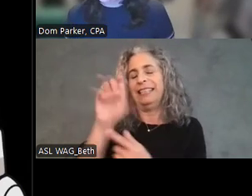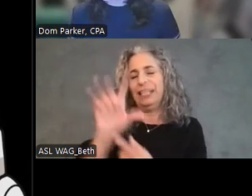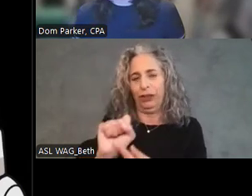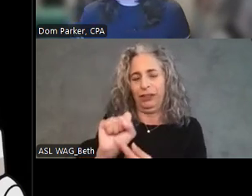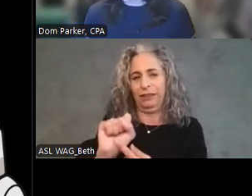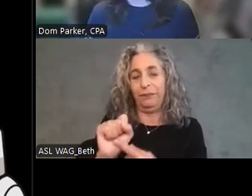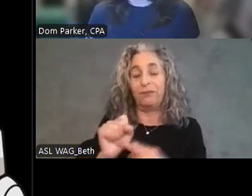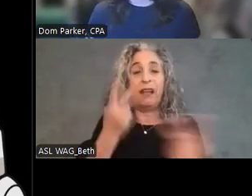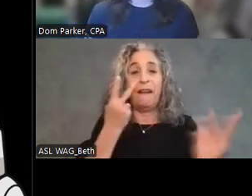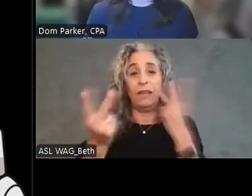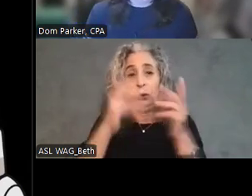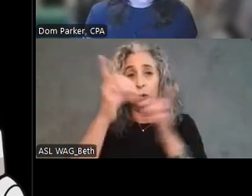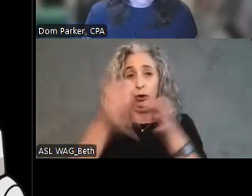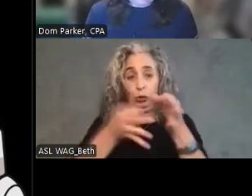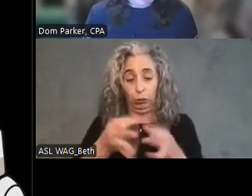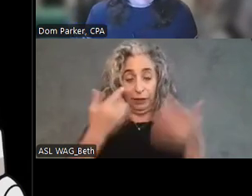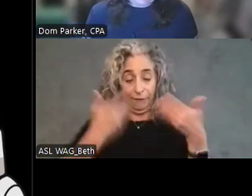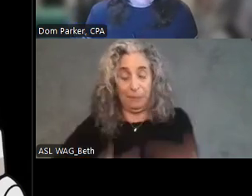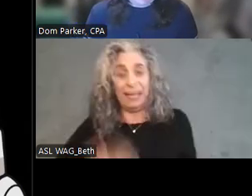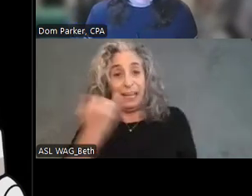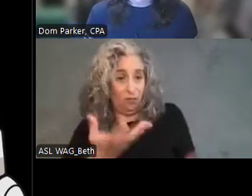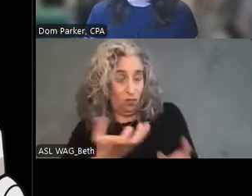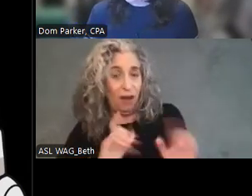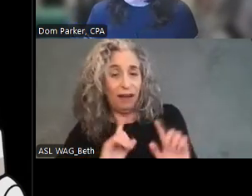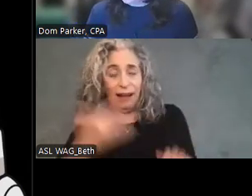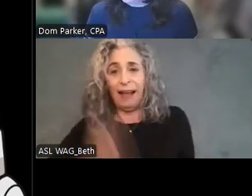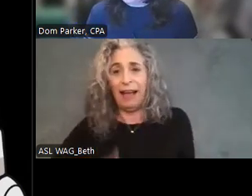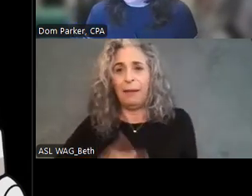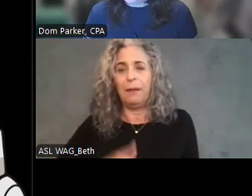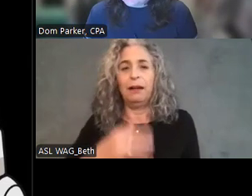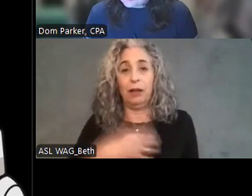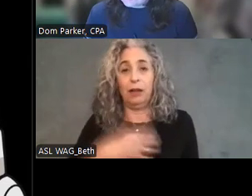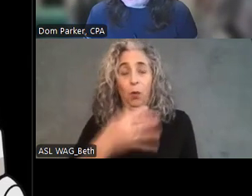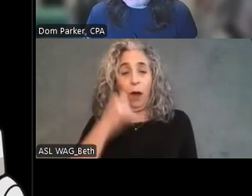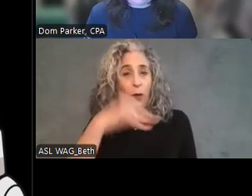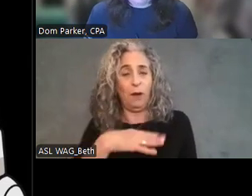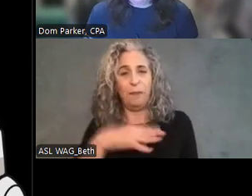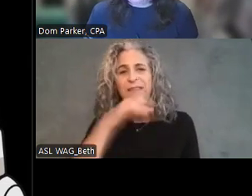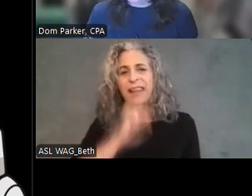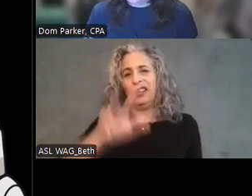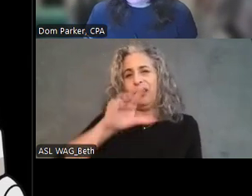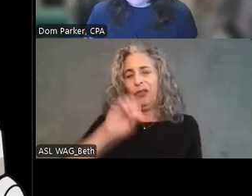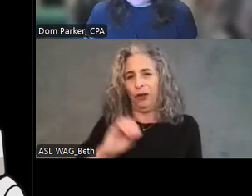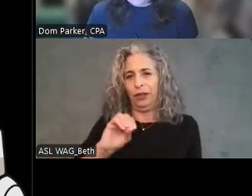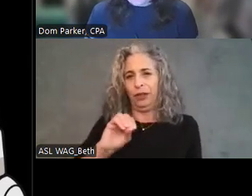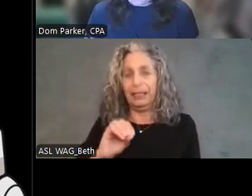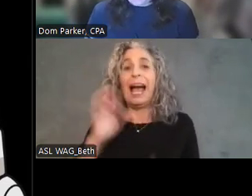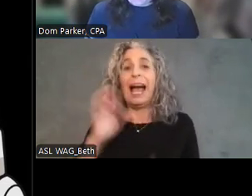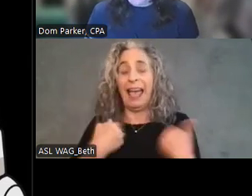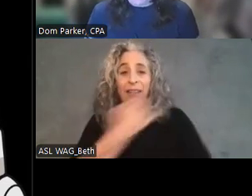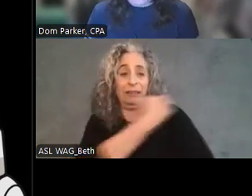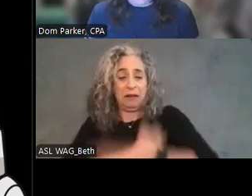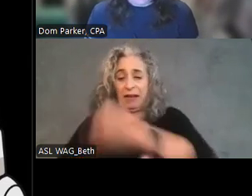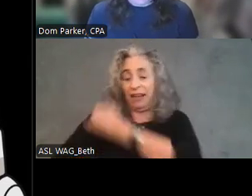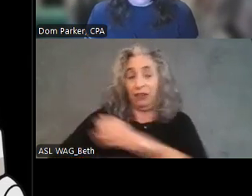for those who would like it. I am a Caucasian woman in my 30s with visible tattoos. I